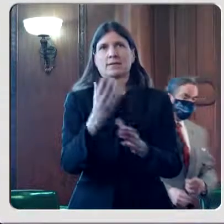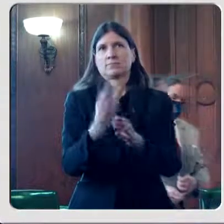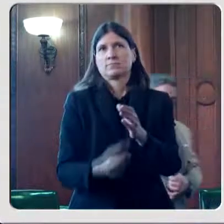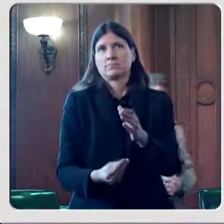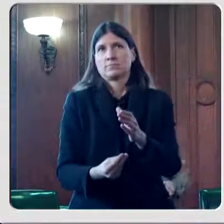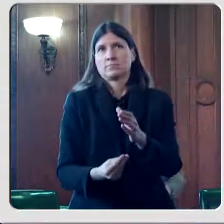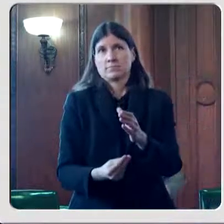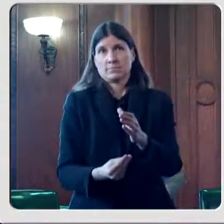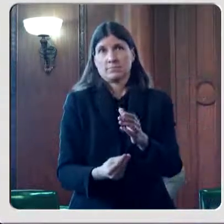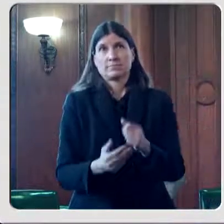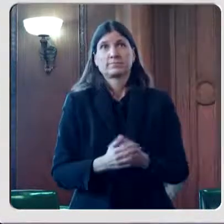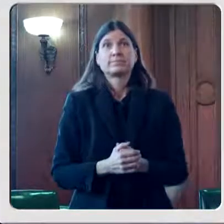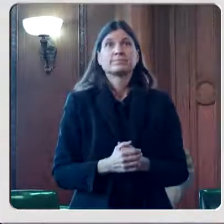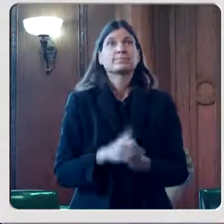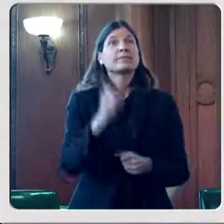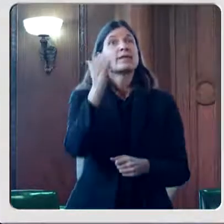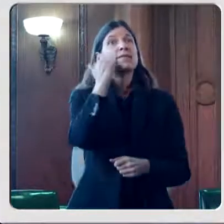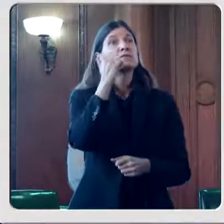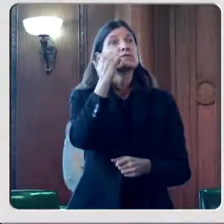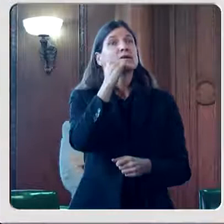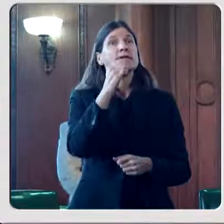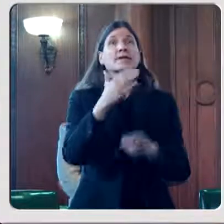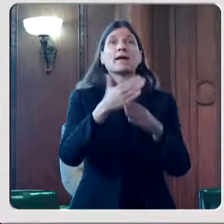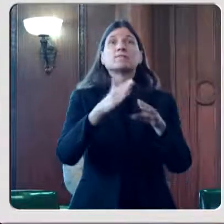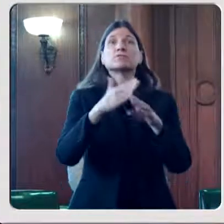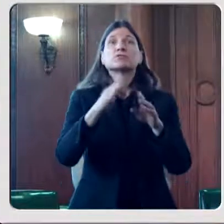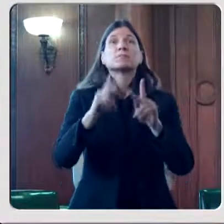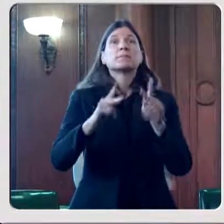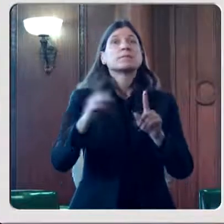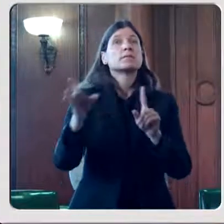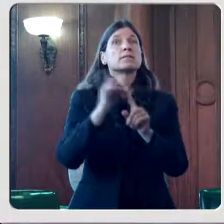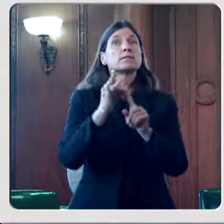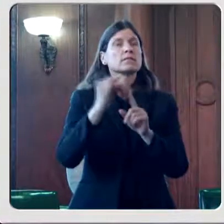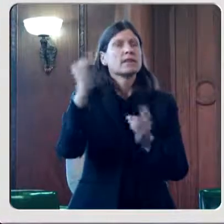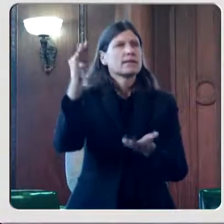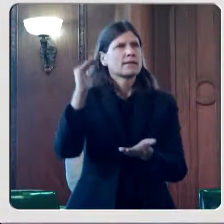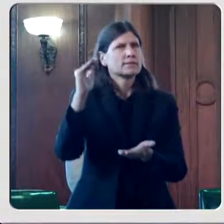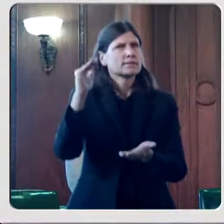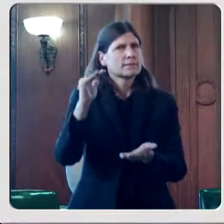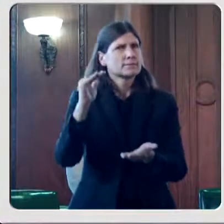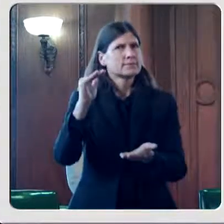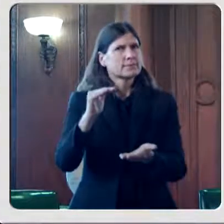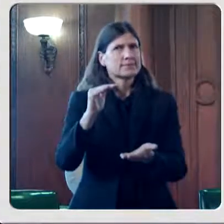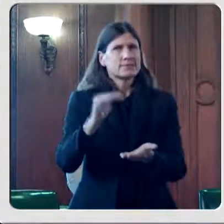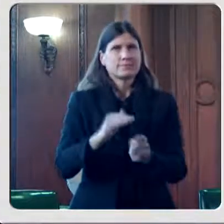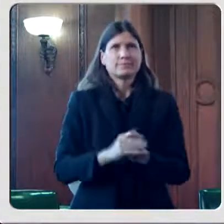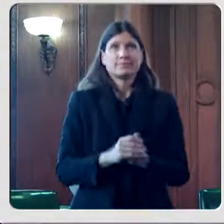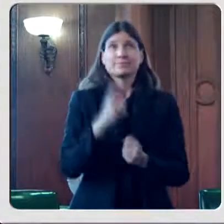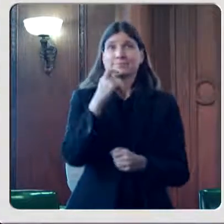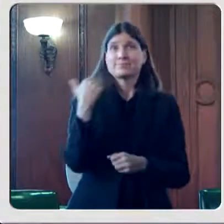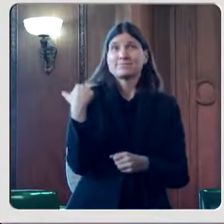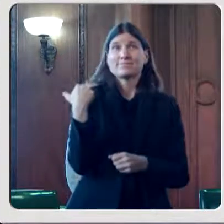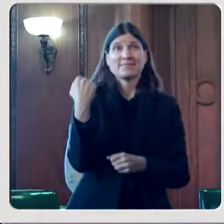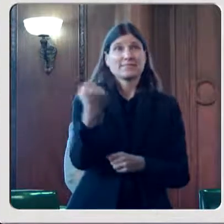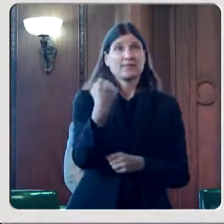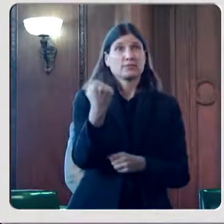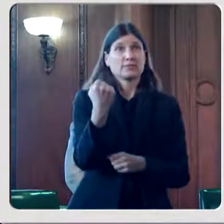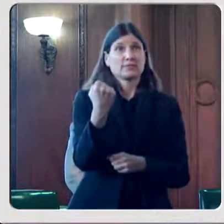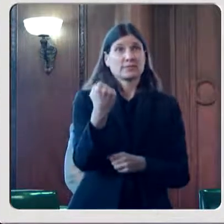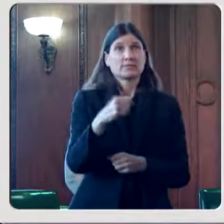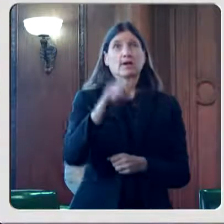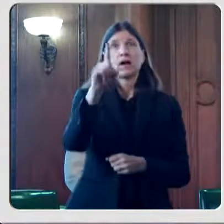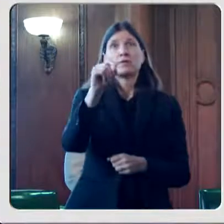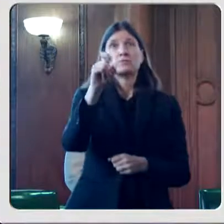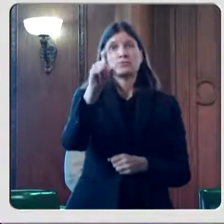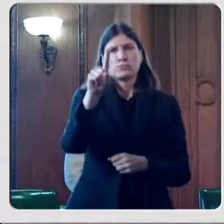than 10 days. New cases on Saturday were 104,000, and yesterday only 88,000. First time